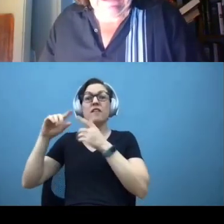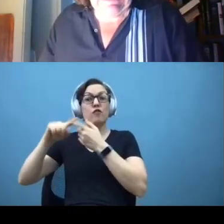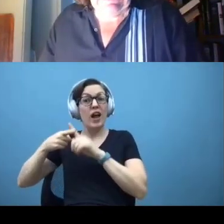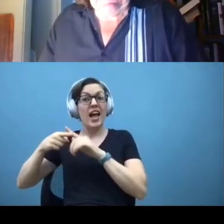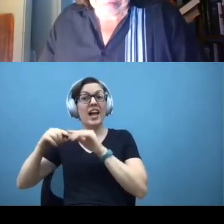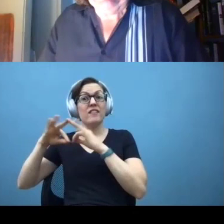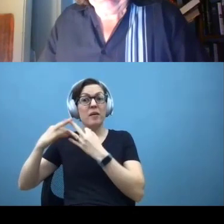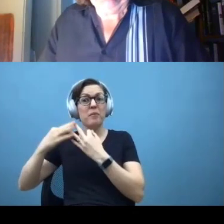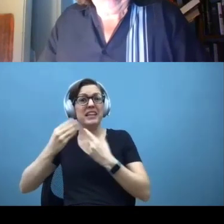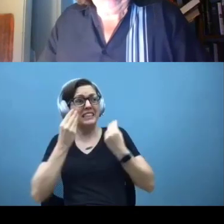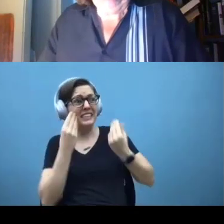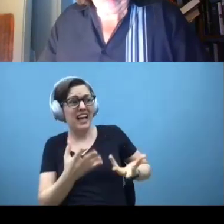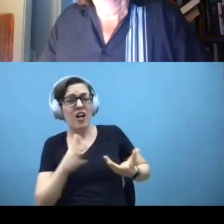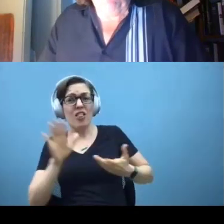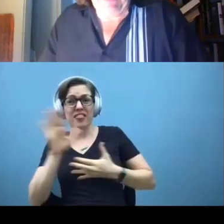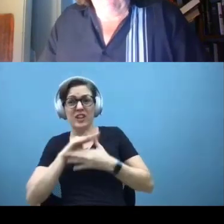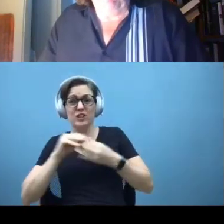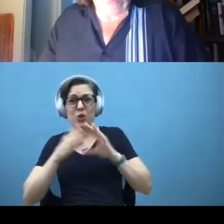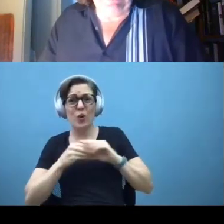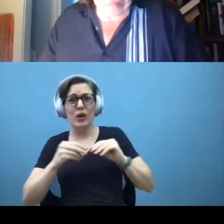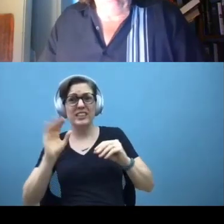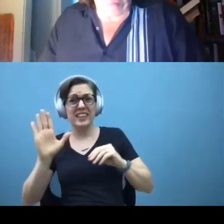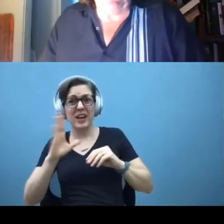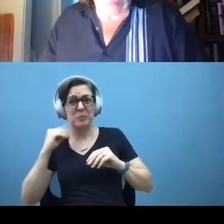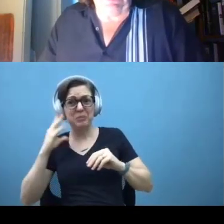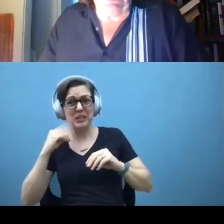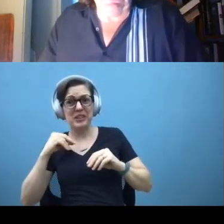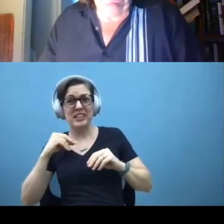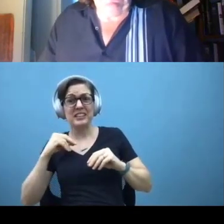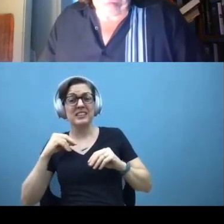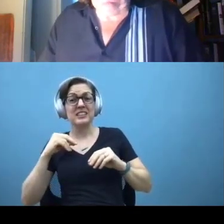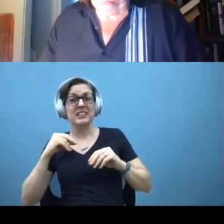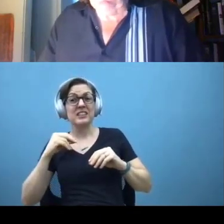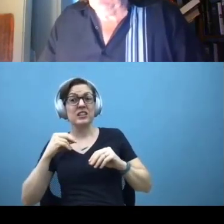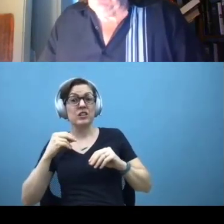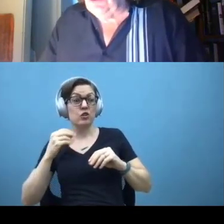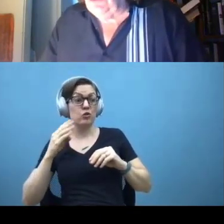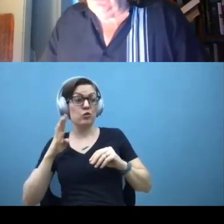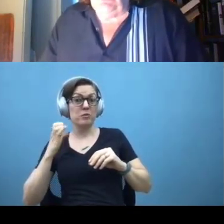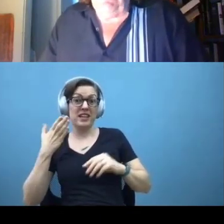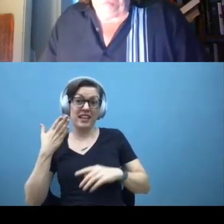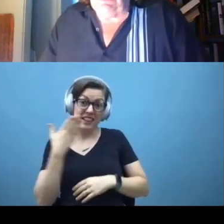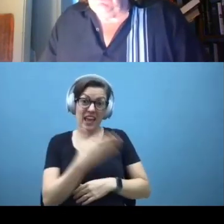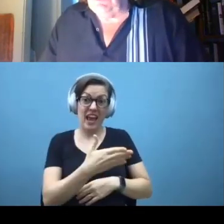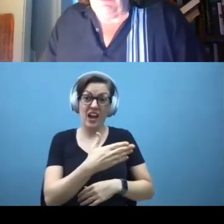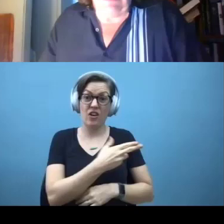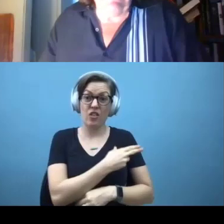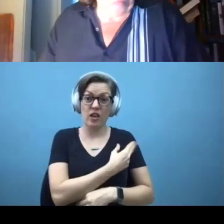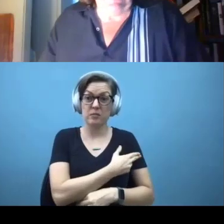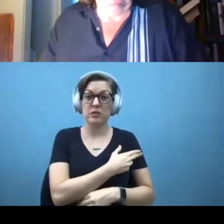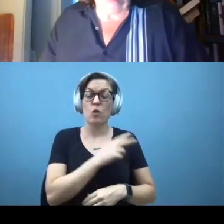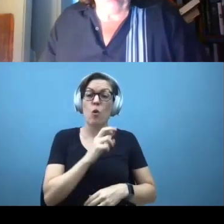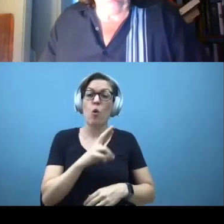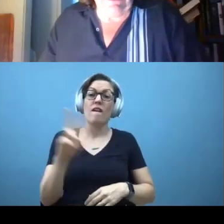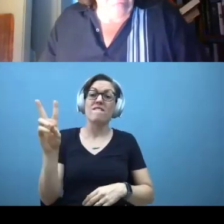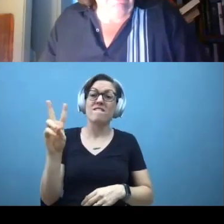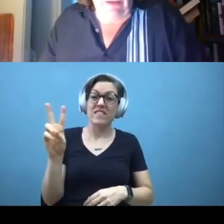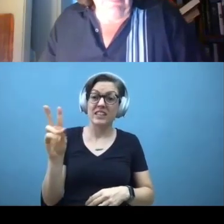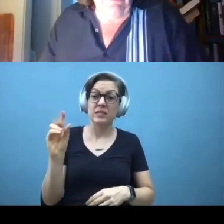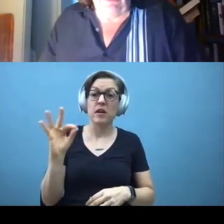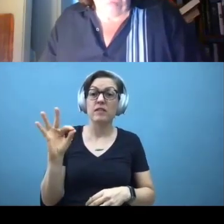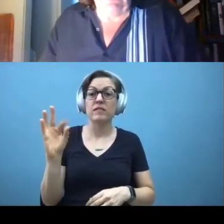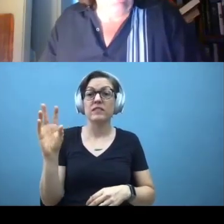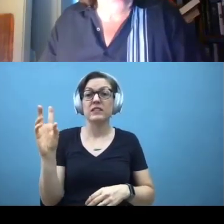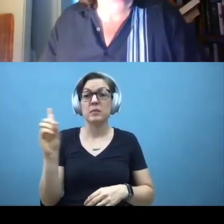like for them to be in a hospital, persons who were victims of domestic violence who later